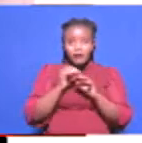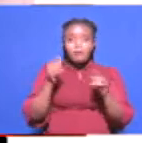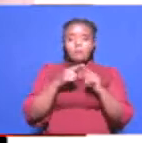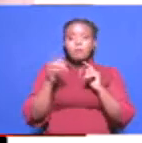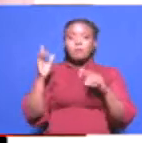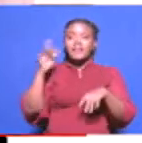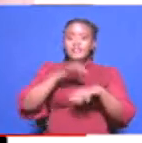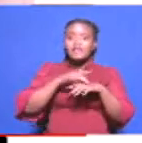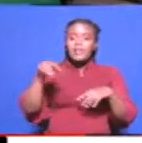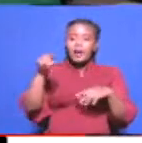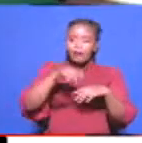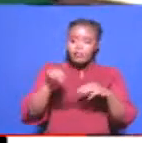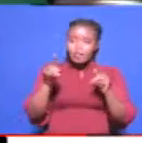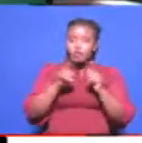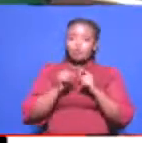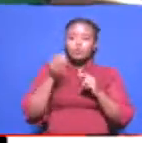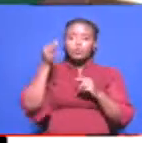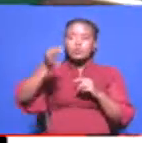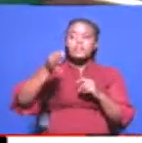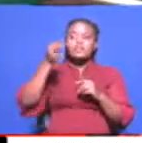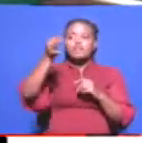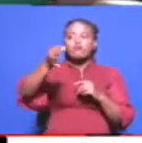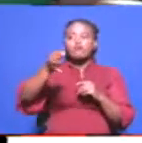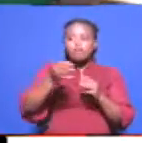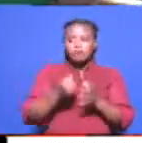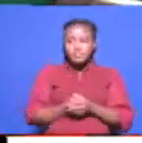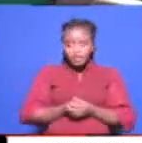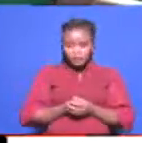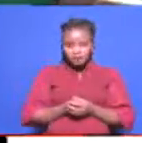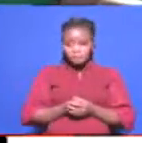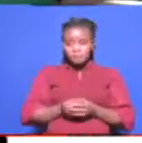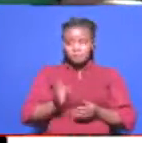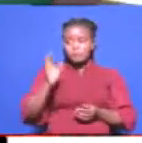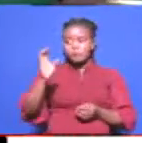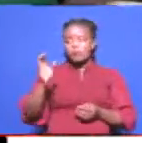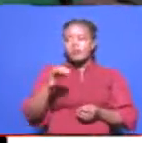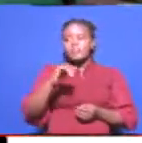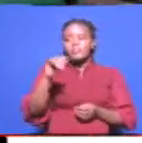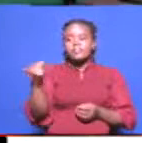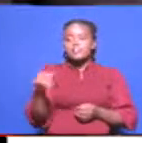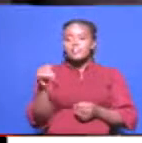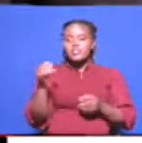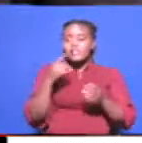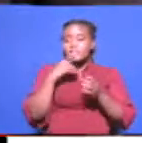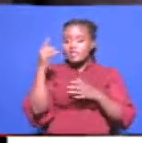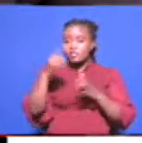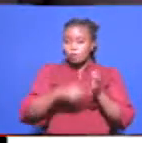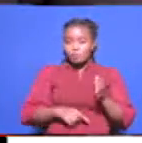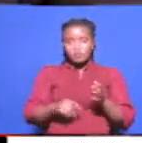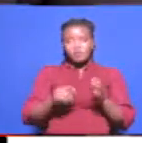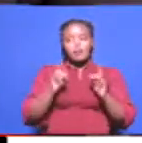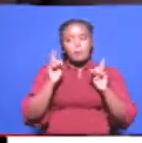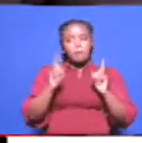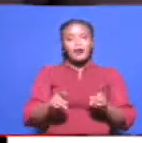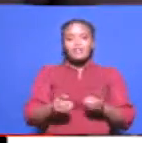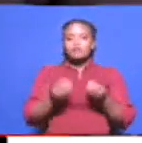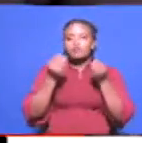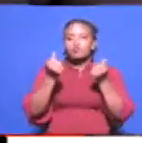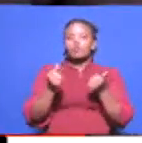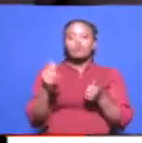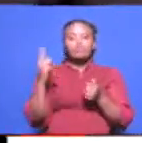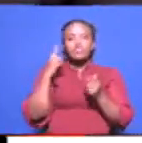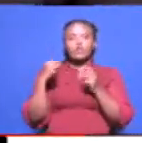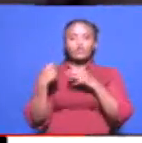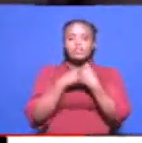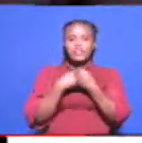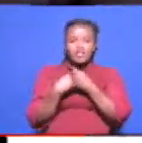even in the future. Chief Justice Martha Koome said there is need to cure legal challenges which are often brought about by